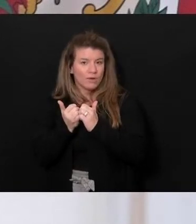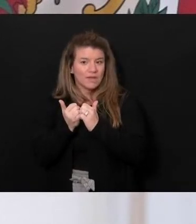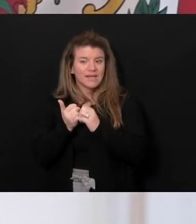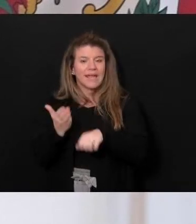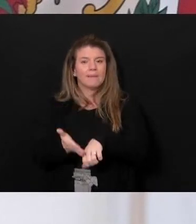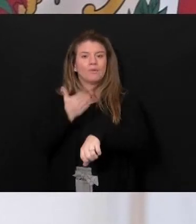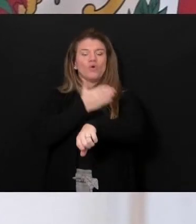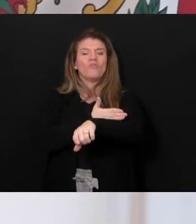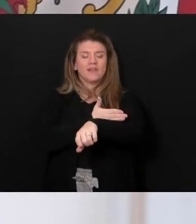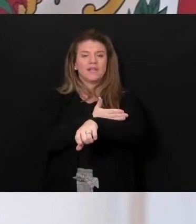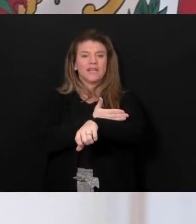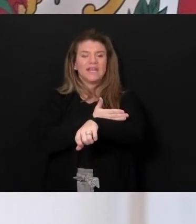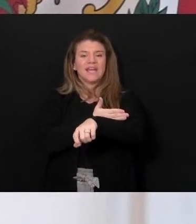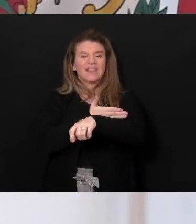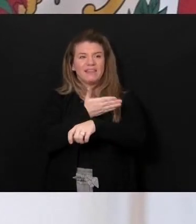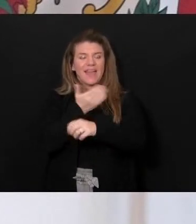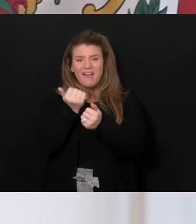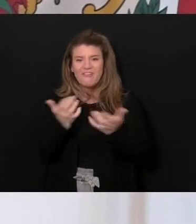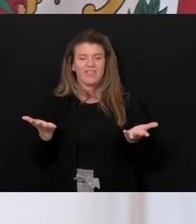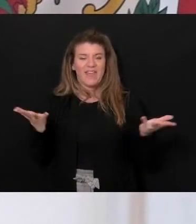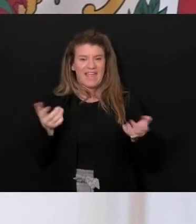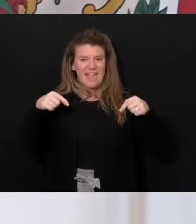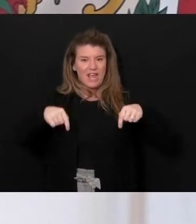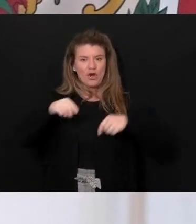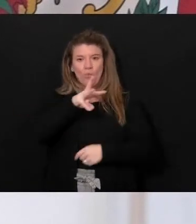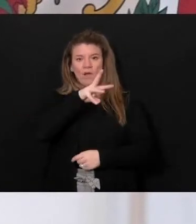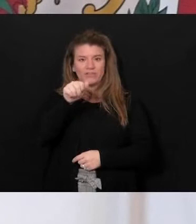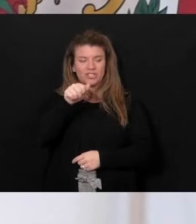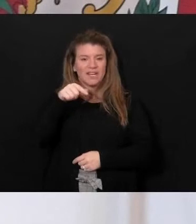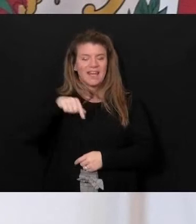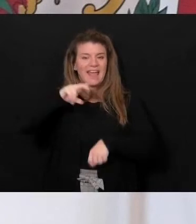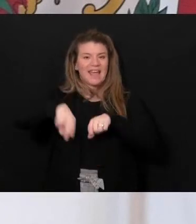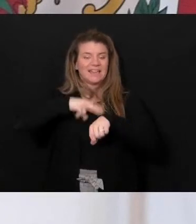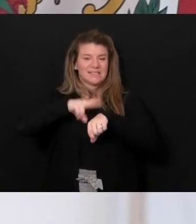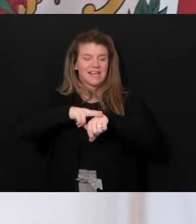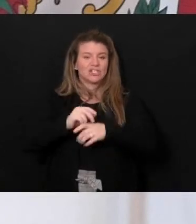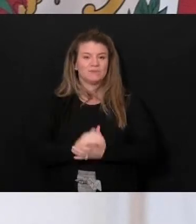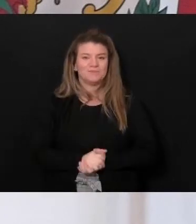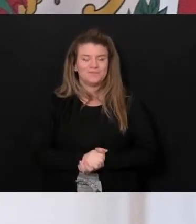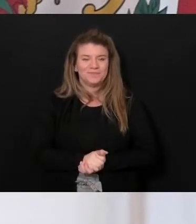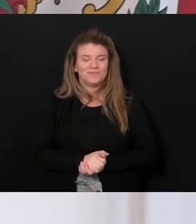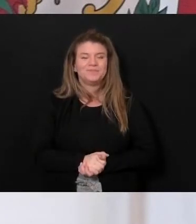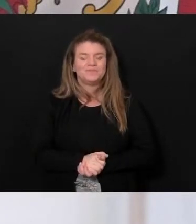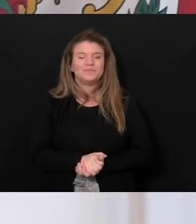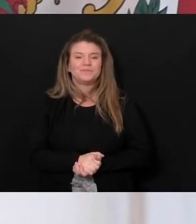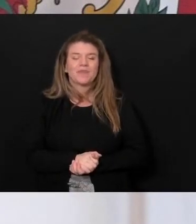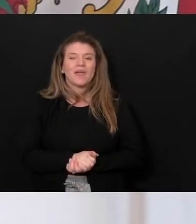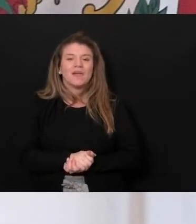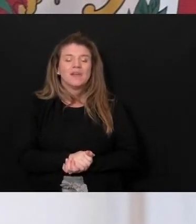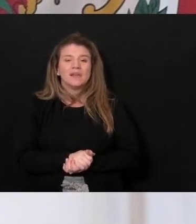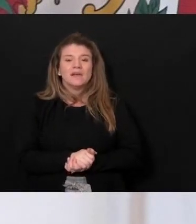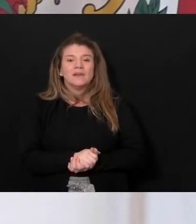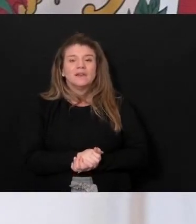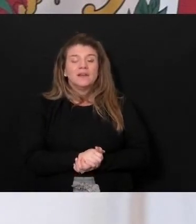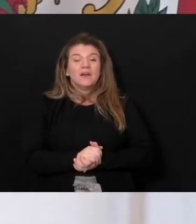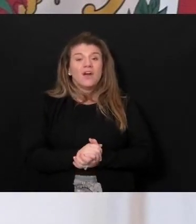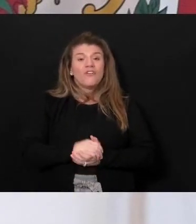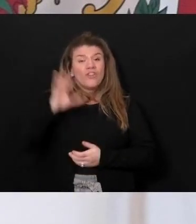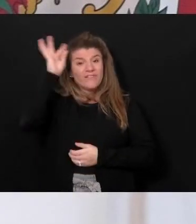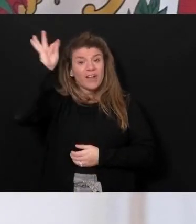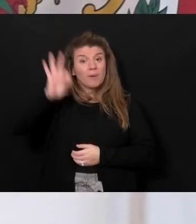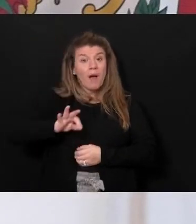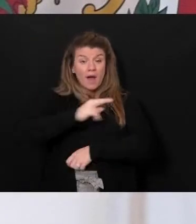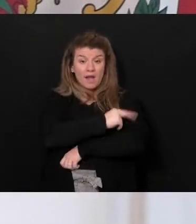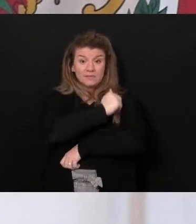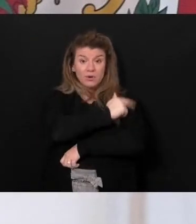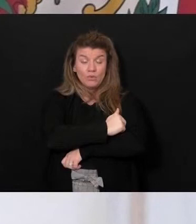bettering things for the people of West Virginia and this nation. I want to announce this on our Fairmont